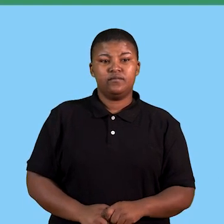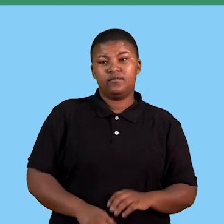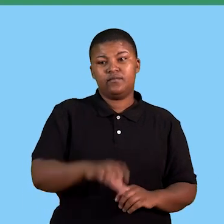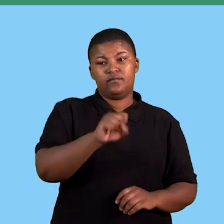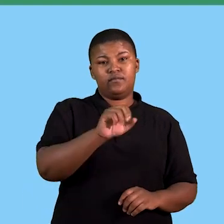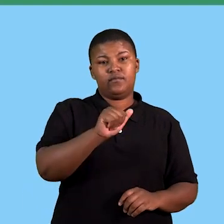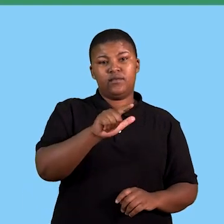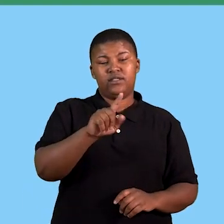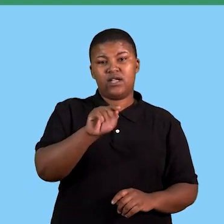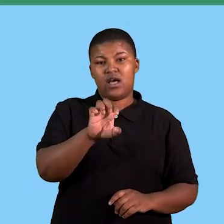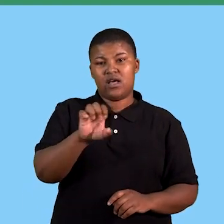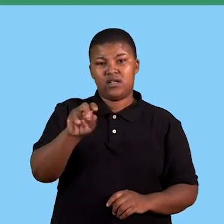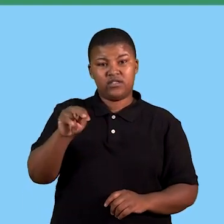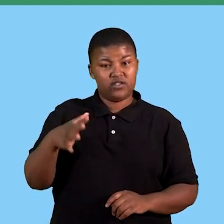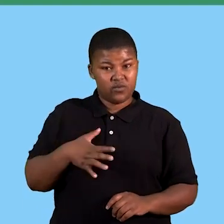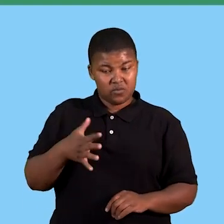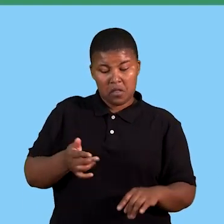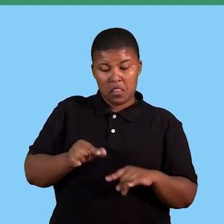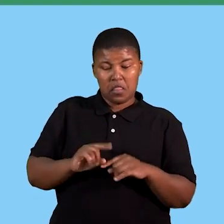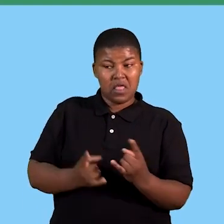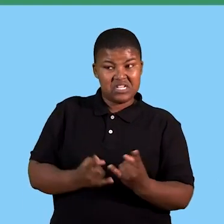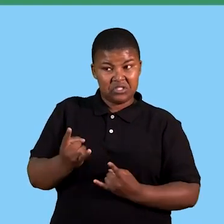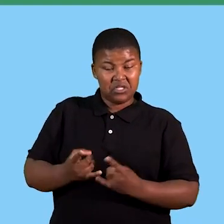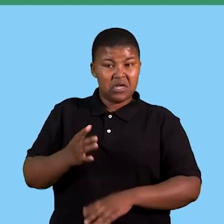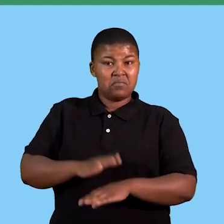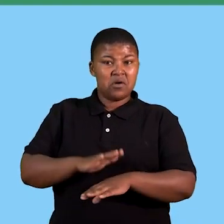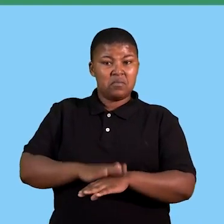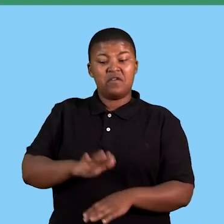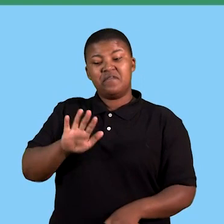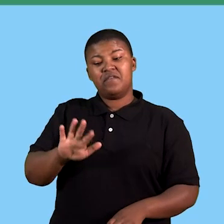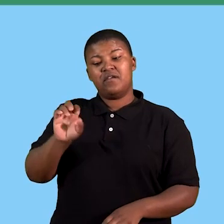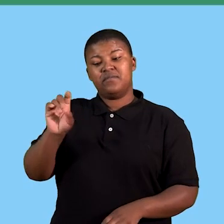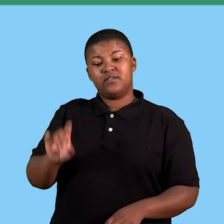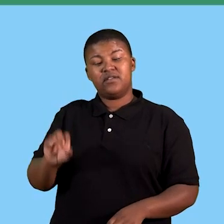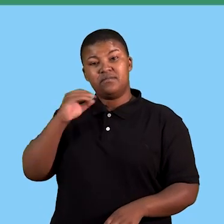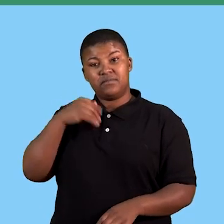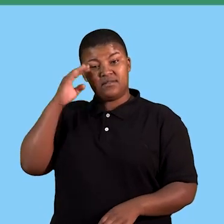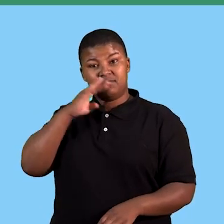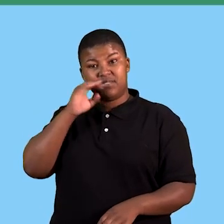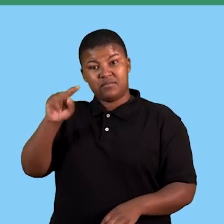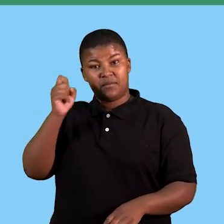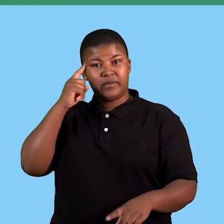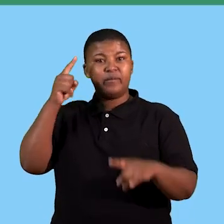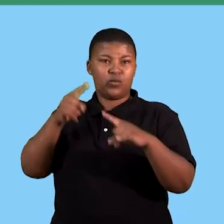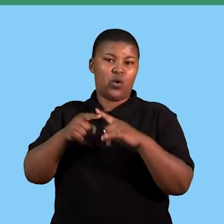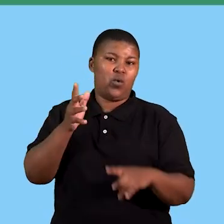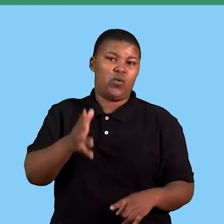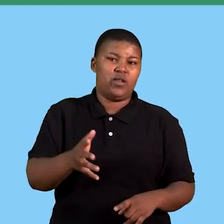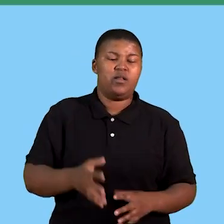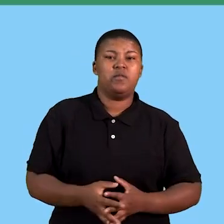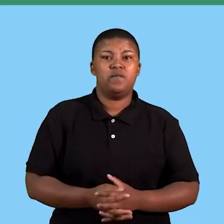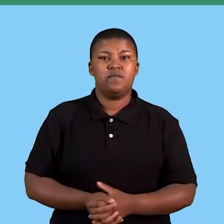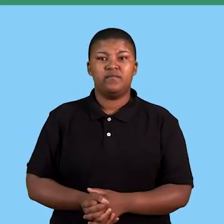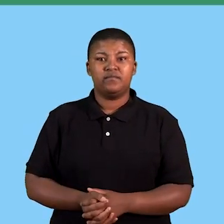Saltine wants to increase sales. So we can see that this is a definite goal they will